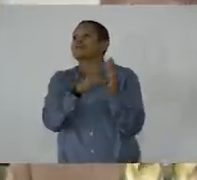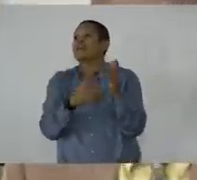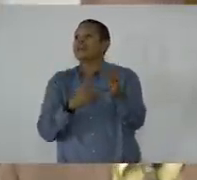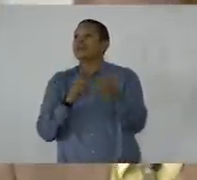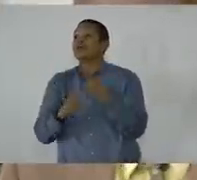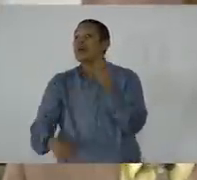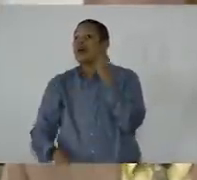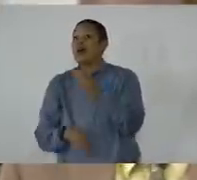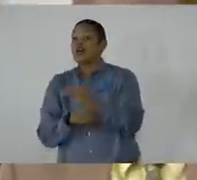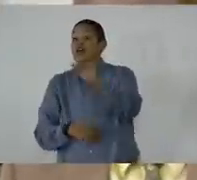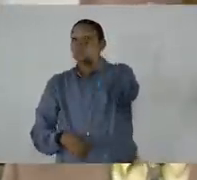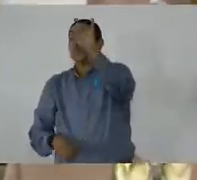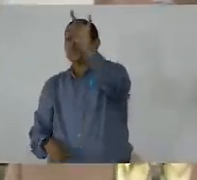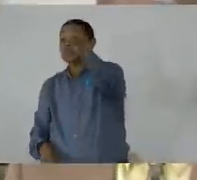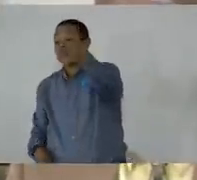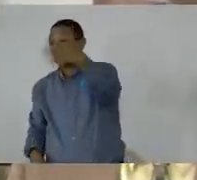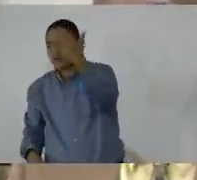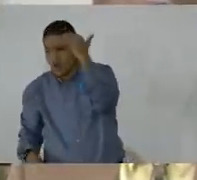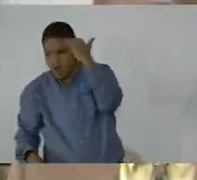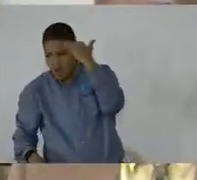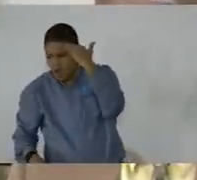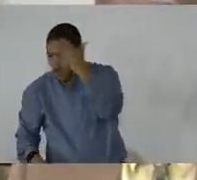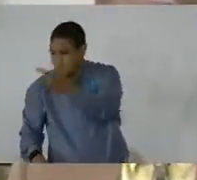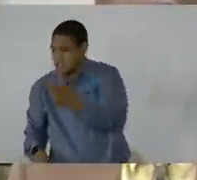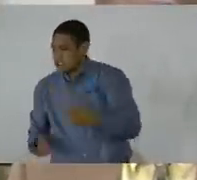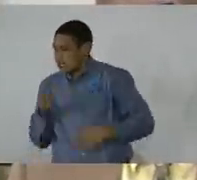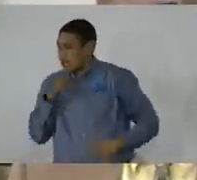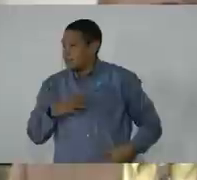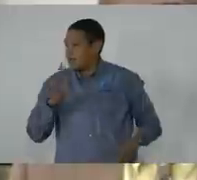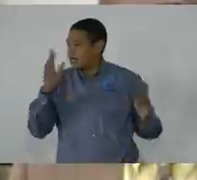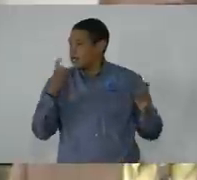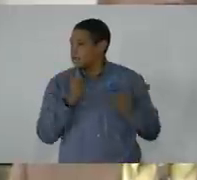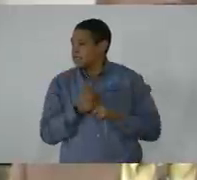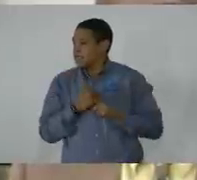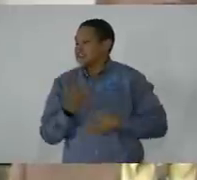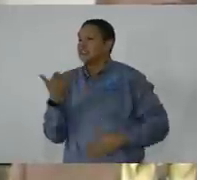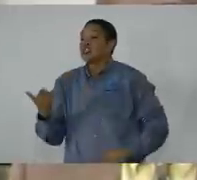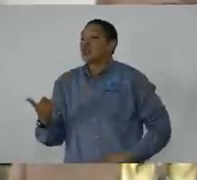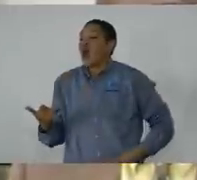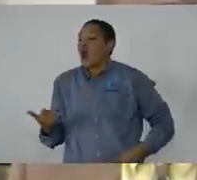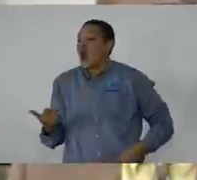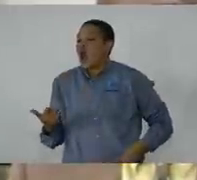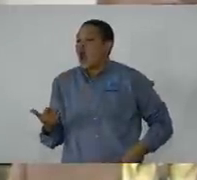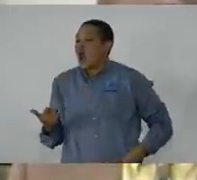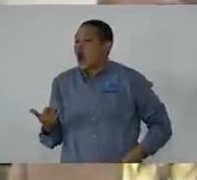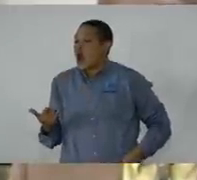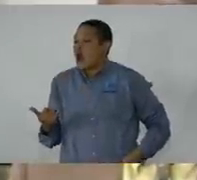let me also acknowledge, Madam Speaker, at this time, if I could,